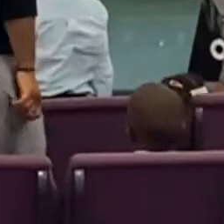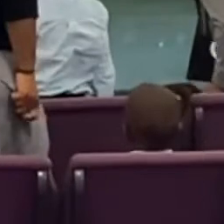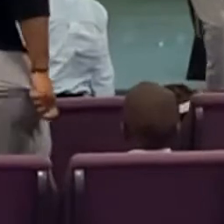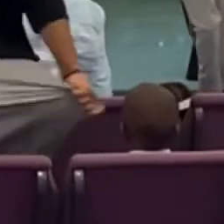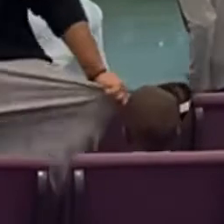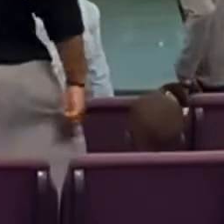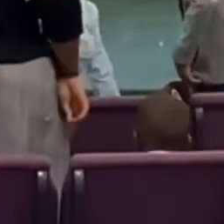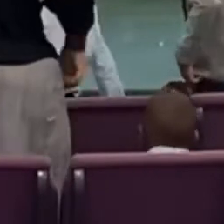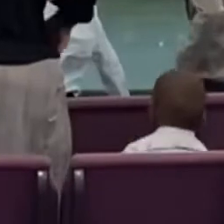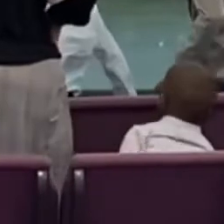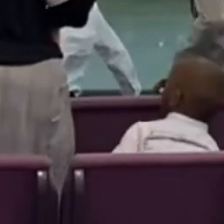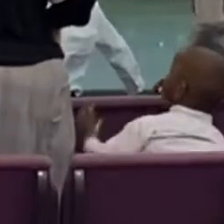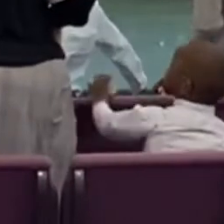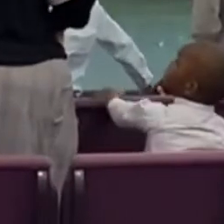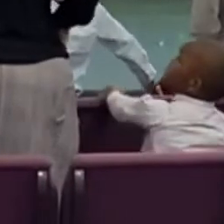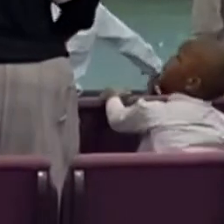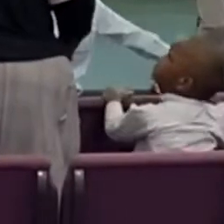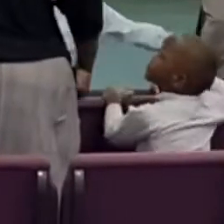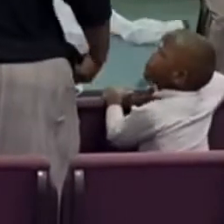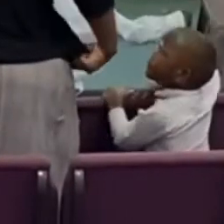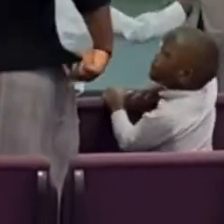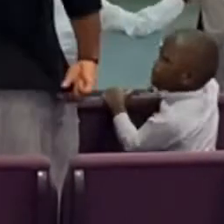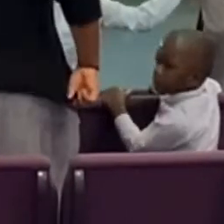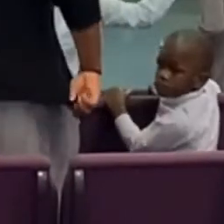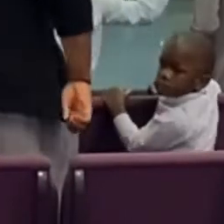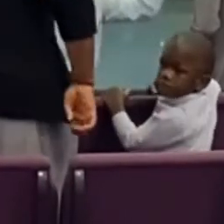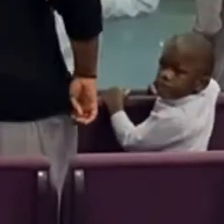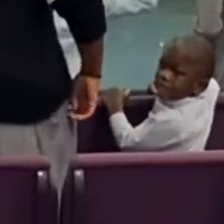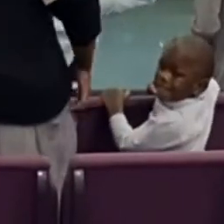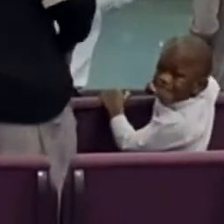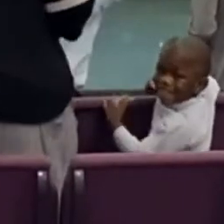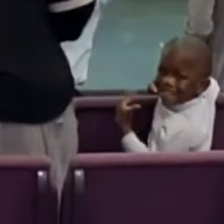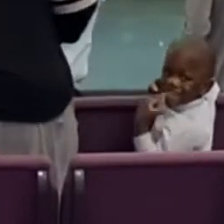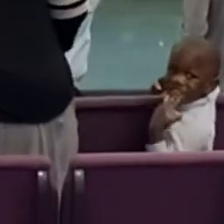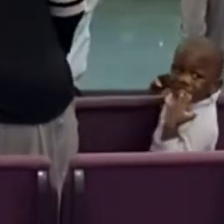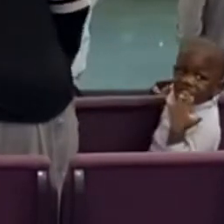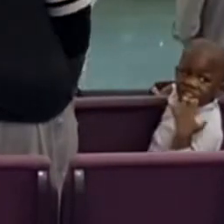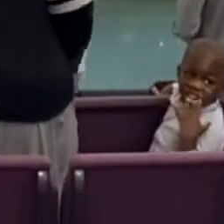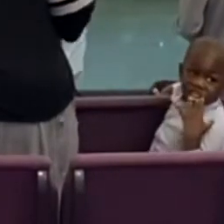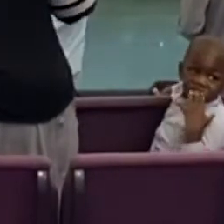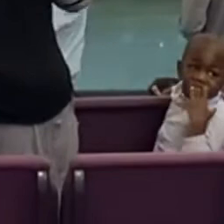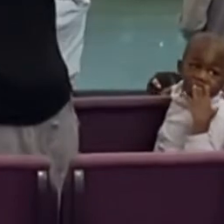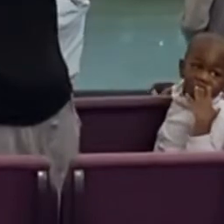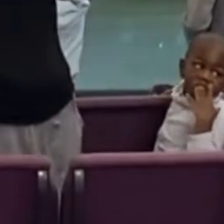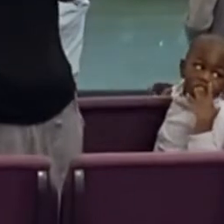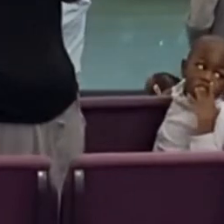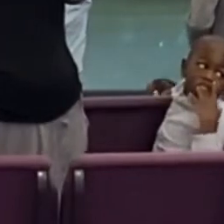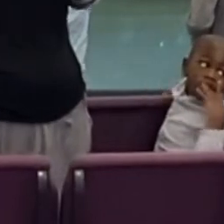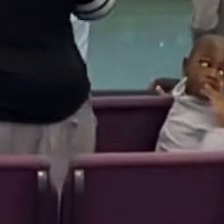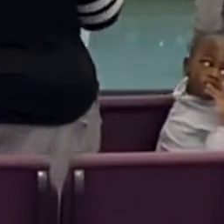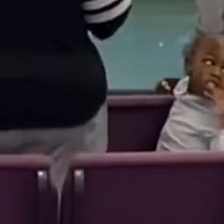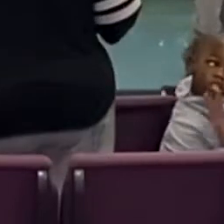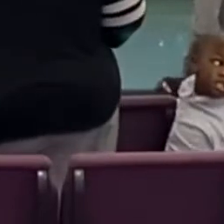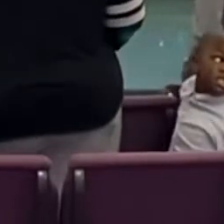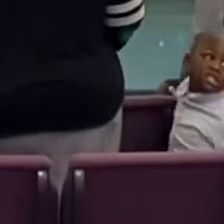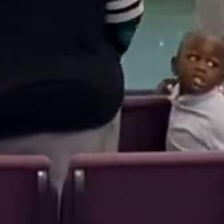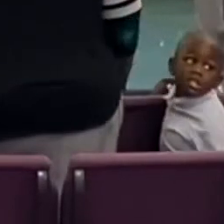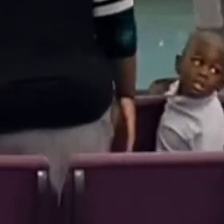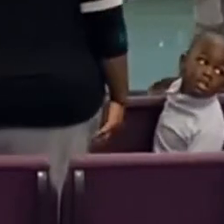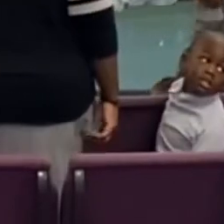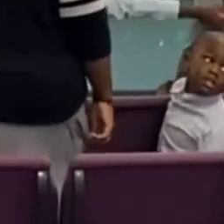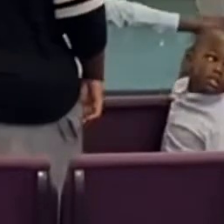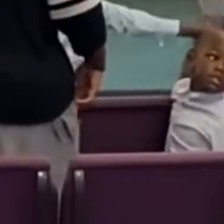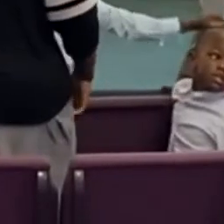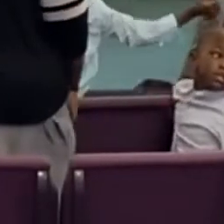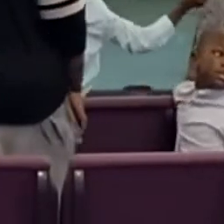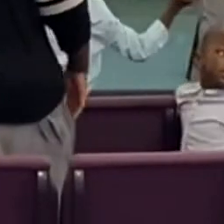Why don't we just enjoy his presence, knowing that it doesn't matter what I've done or haven't done. There's love and grace from the